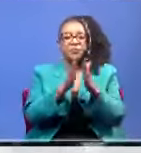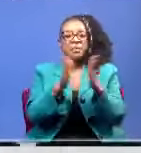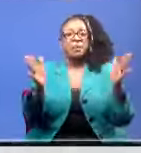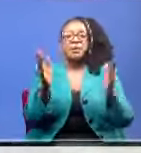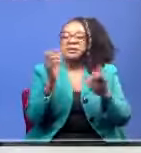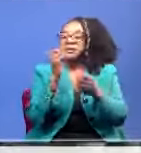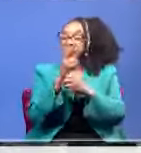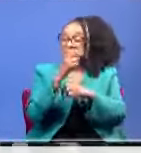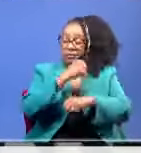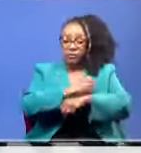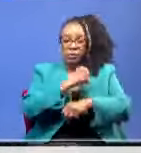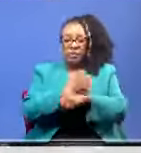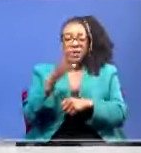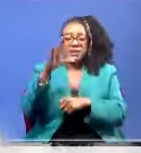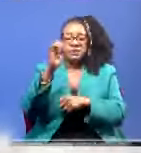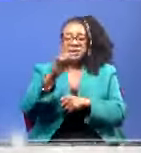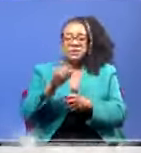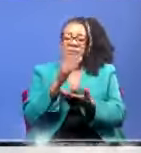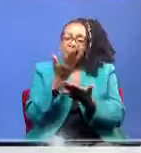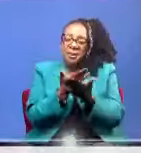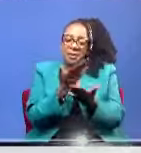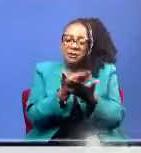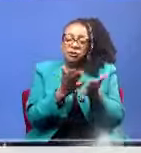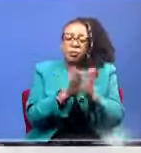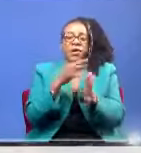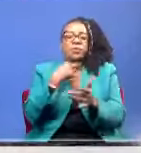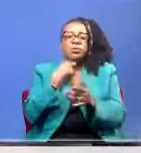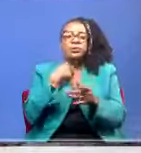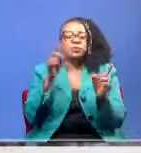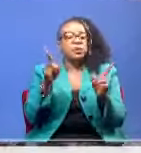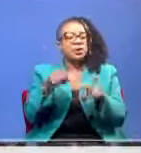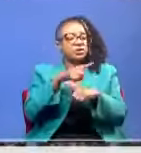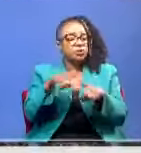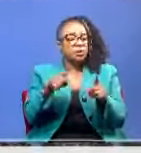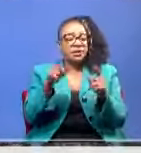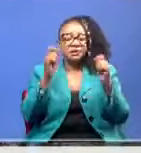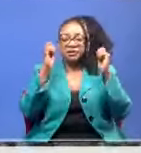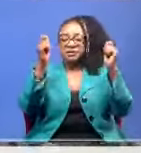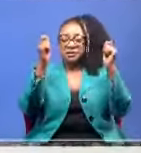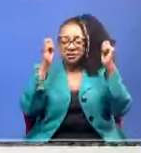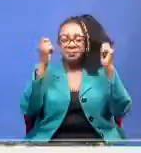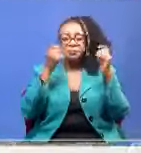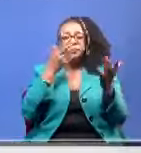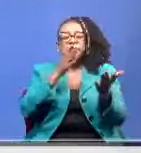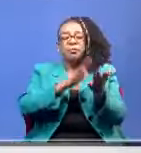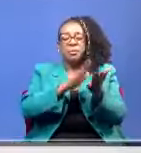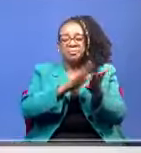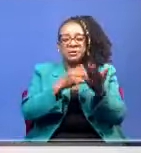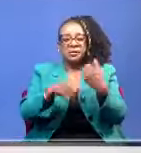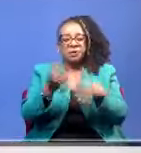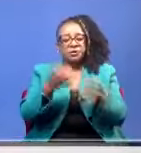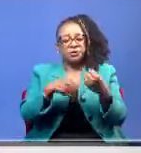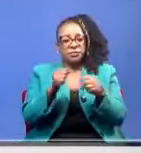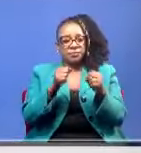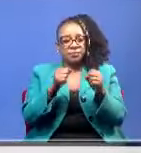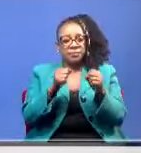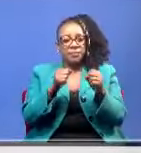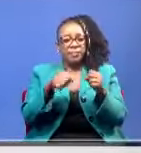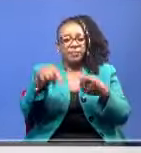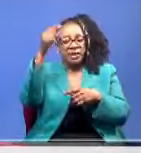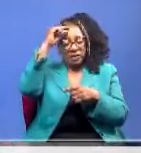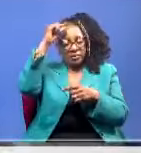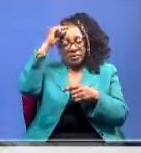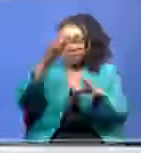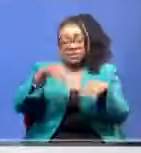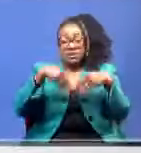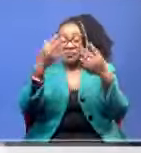secondary schools, the CS appealed with union to call off the strike while promising prompt action. The government has given